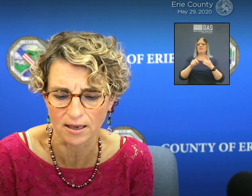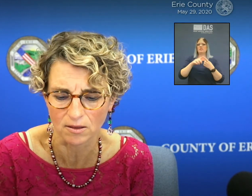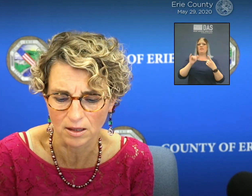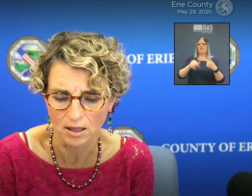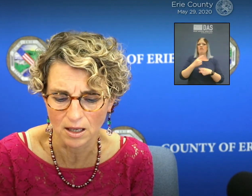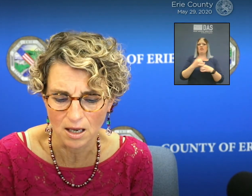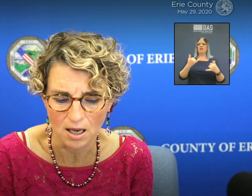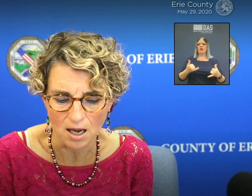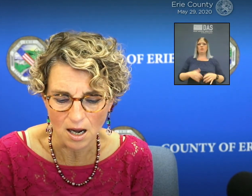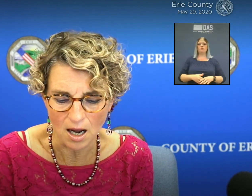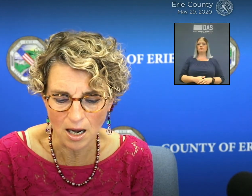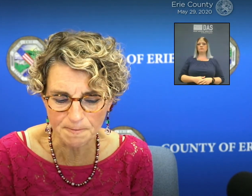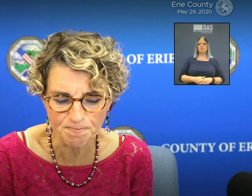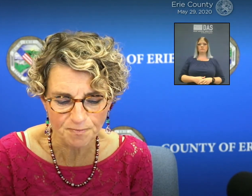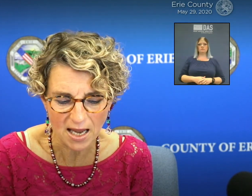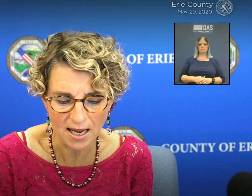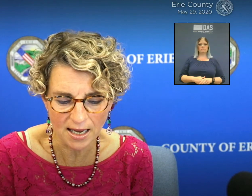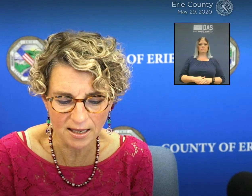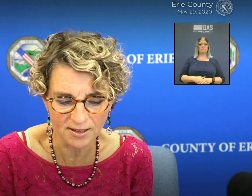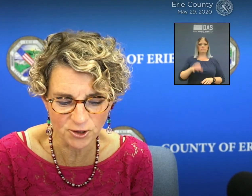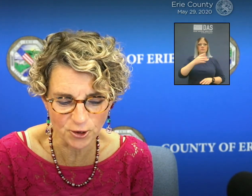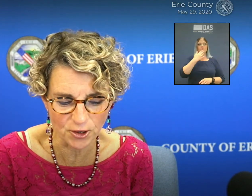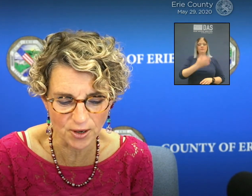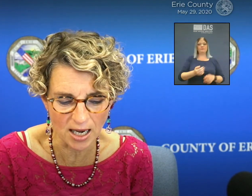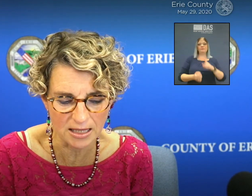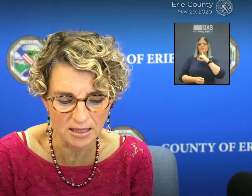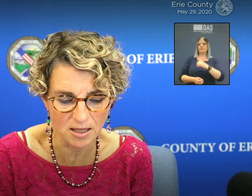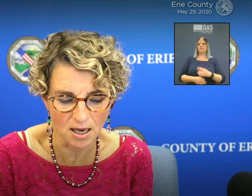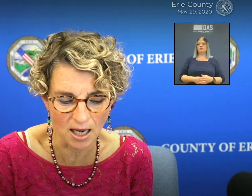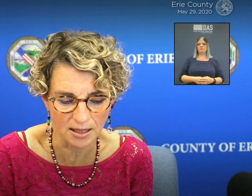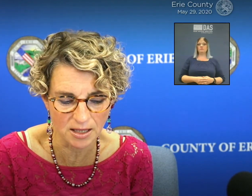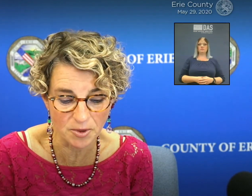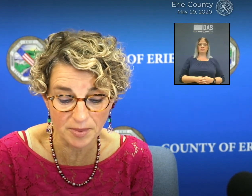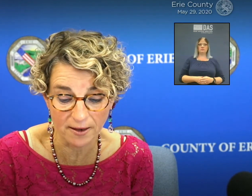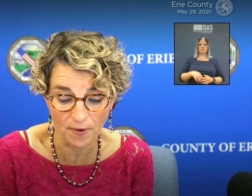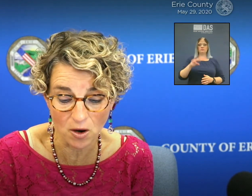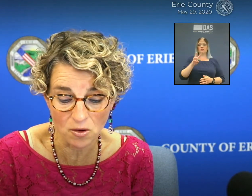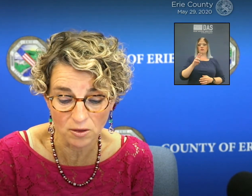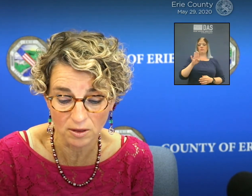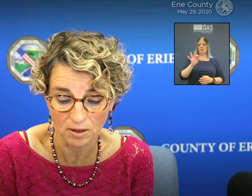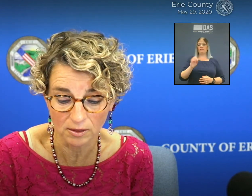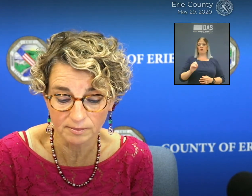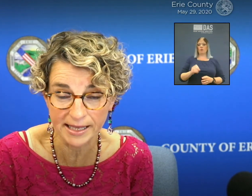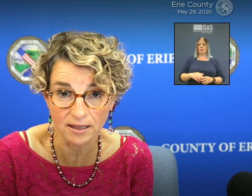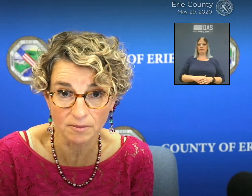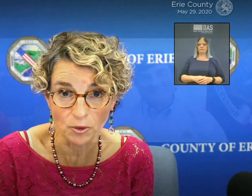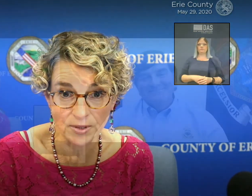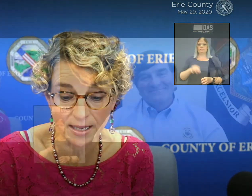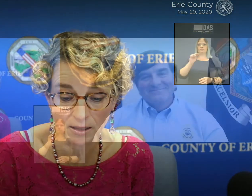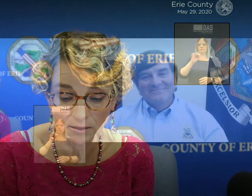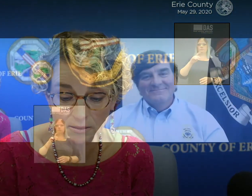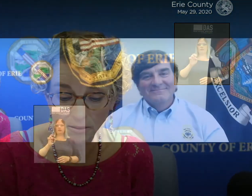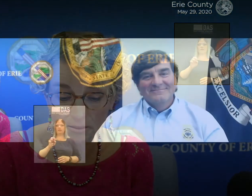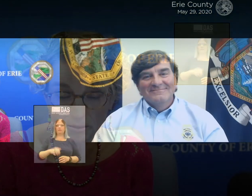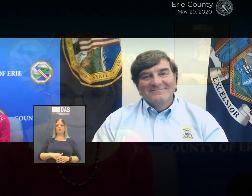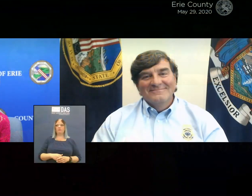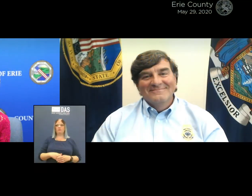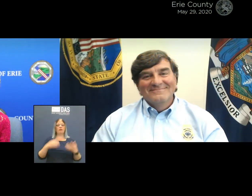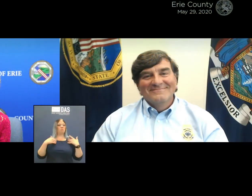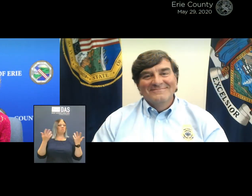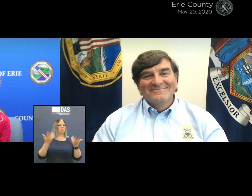right now. Okay, thank you. Sure. WBFO, Mike Morosiak?